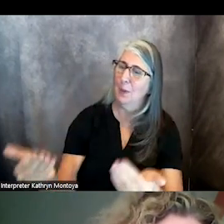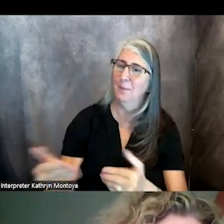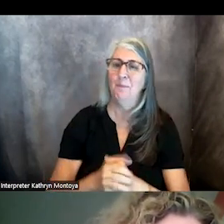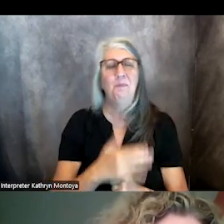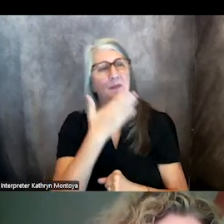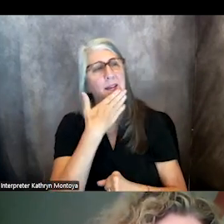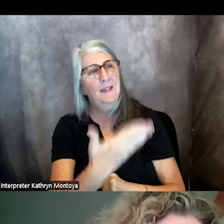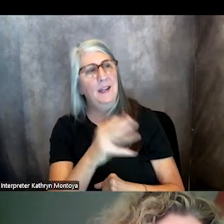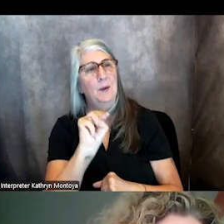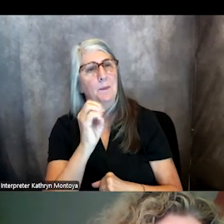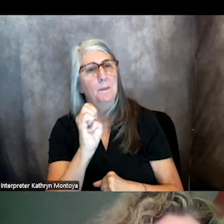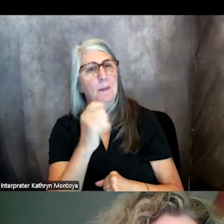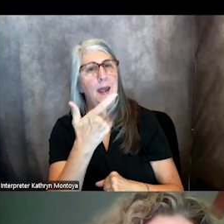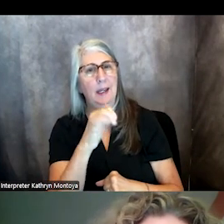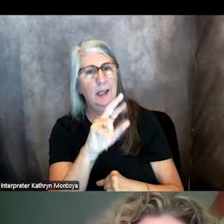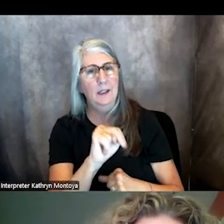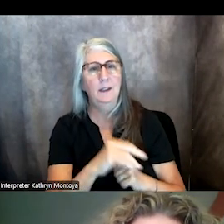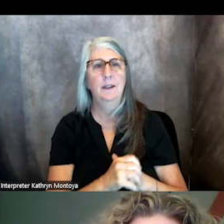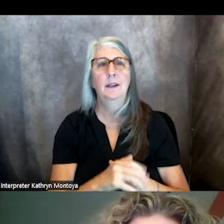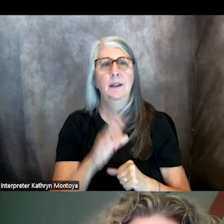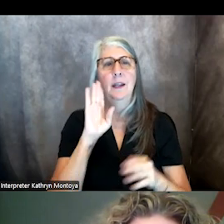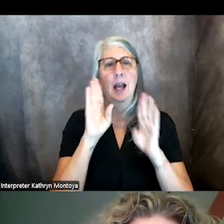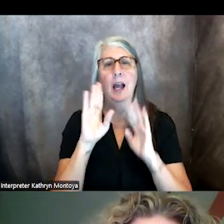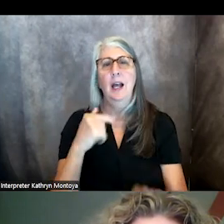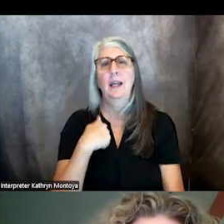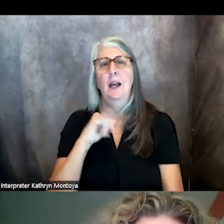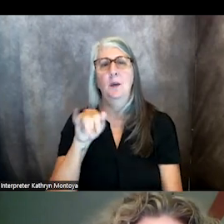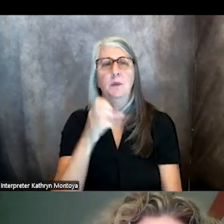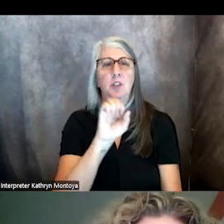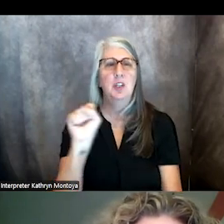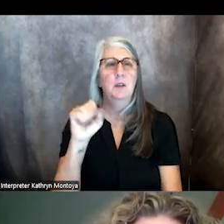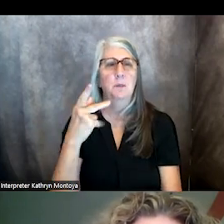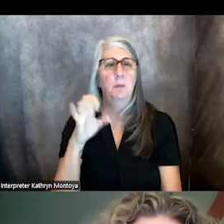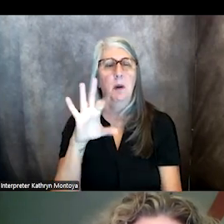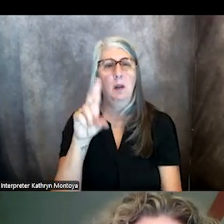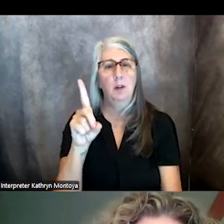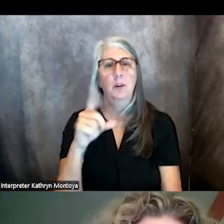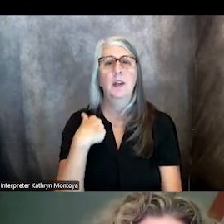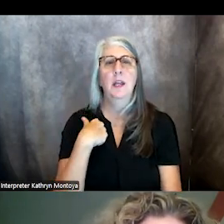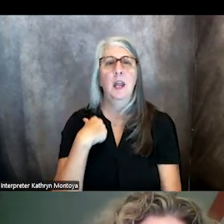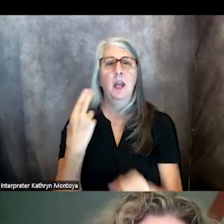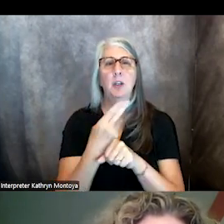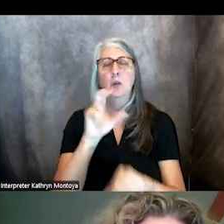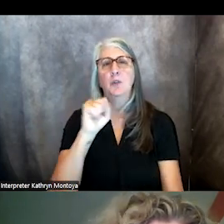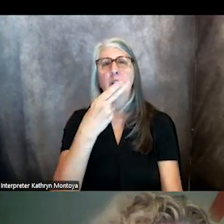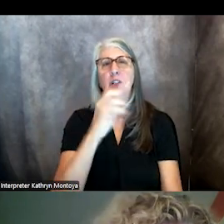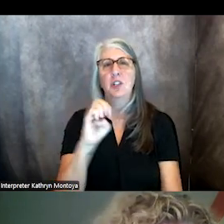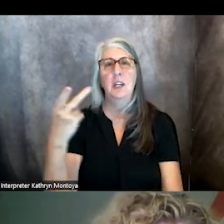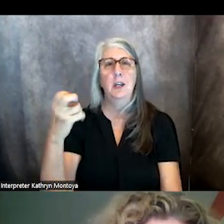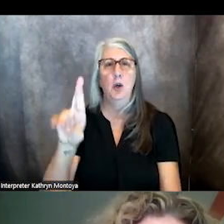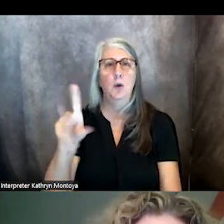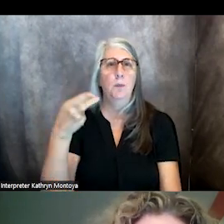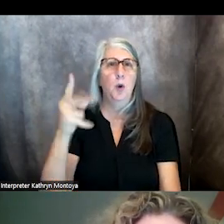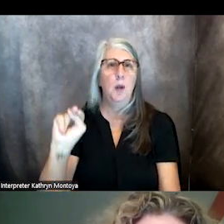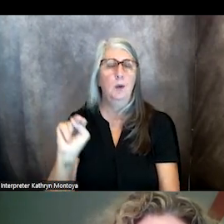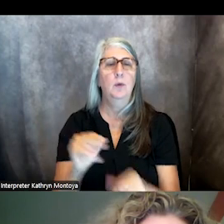Thanks, Megan. I'm Jess Pollard. I use she, her pronouns, and thank you for advancing the slide automatically. This is a glimpse